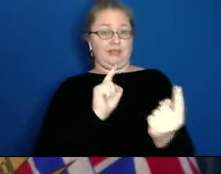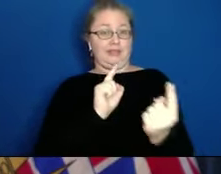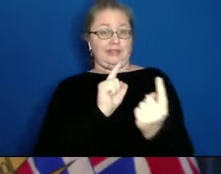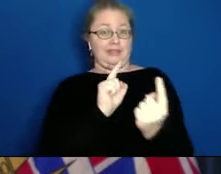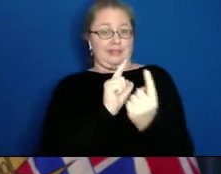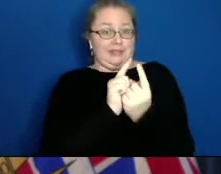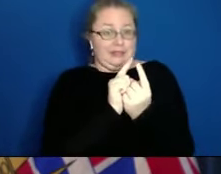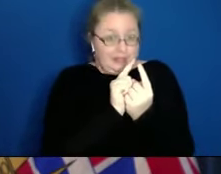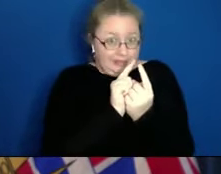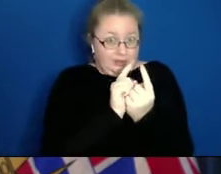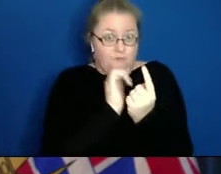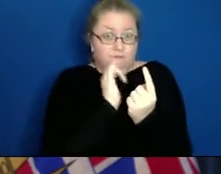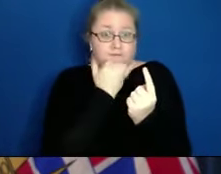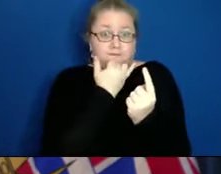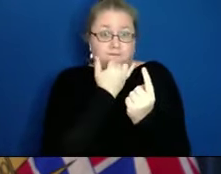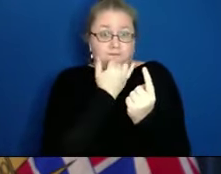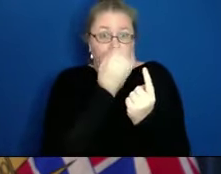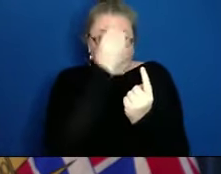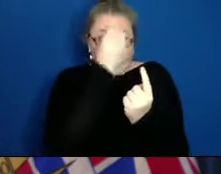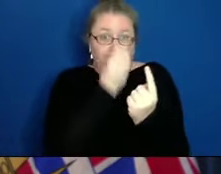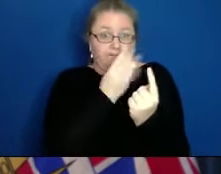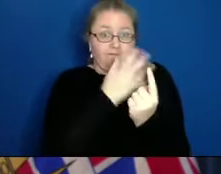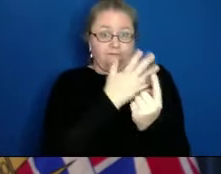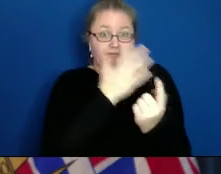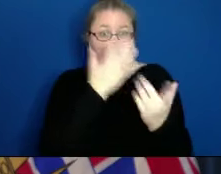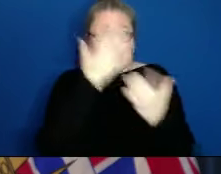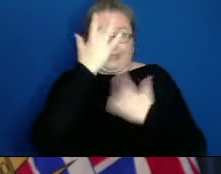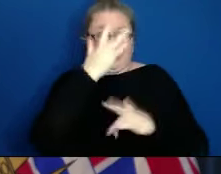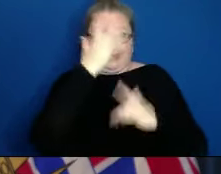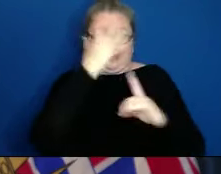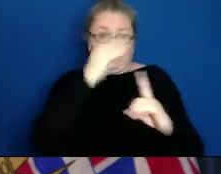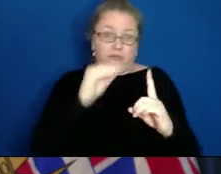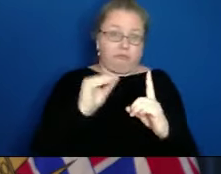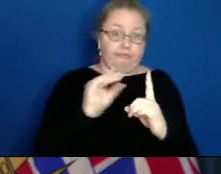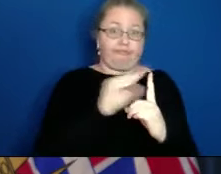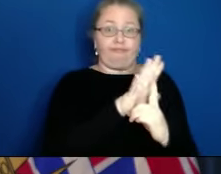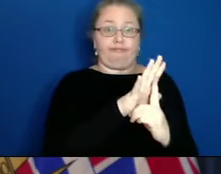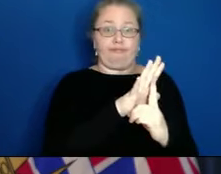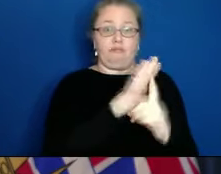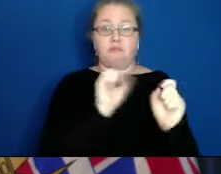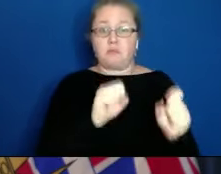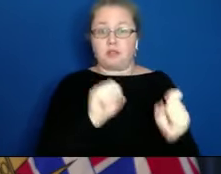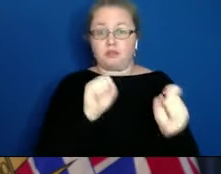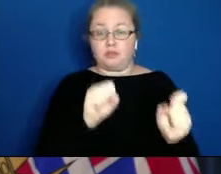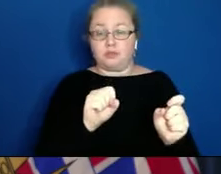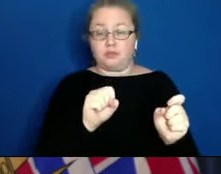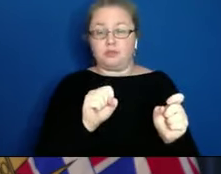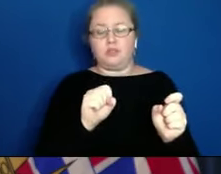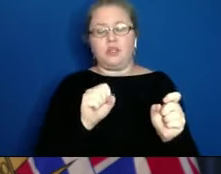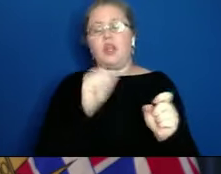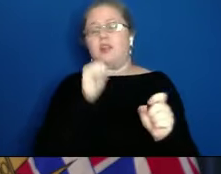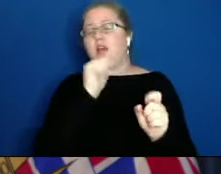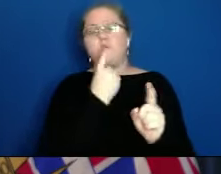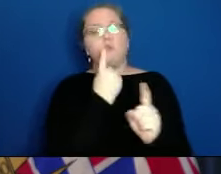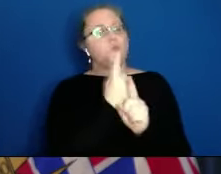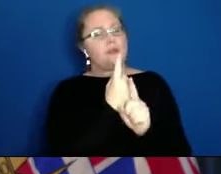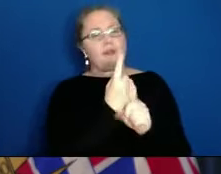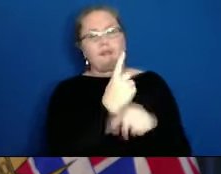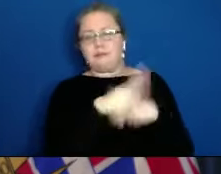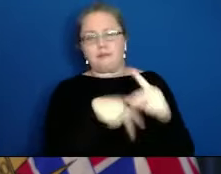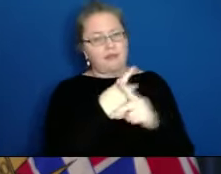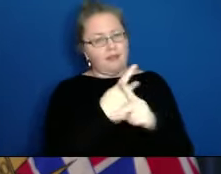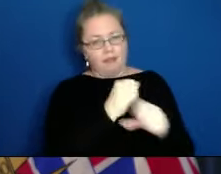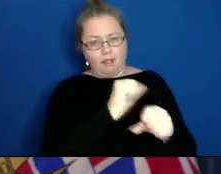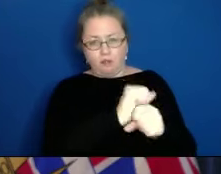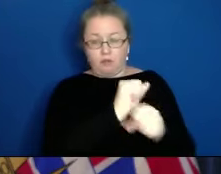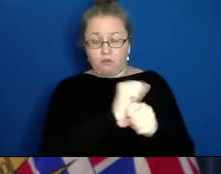seeing transmission in communities, in workplaces around the province. And it is many different types of workplaces. So many of